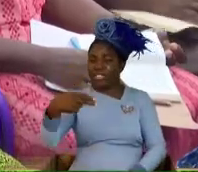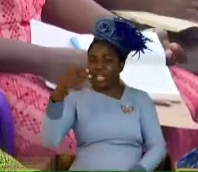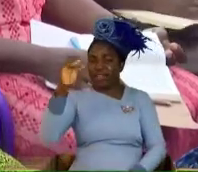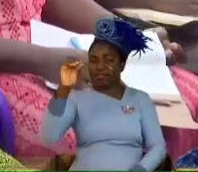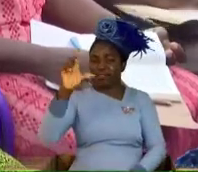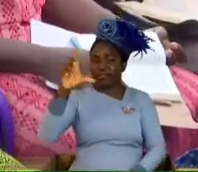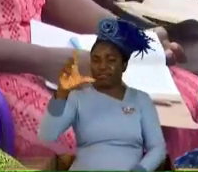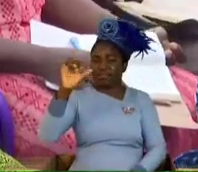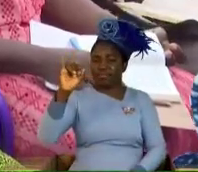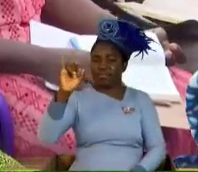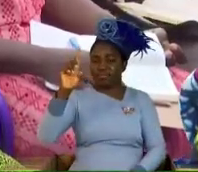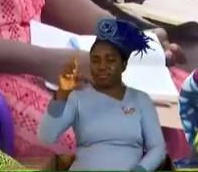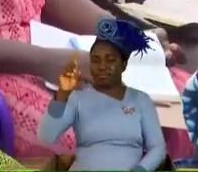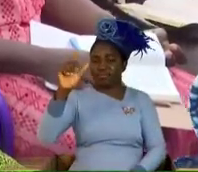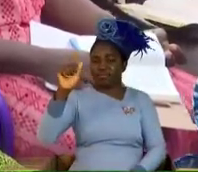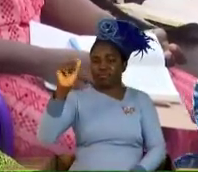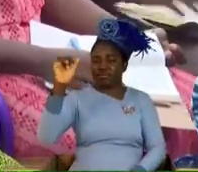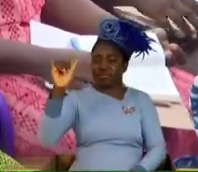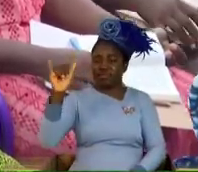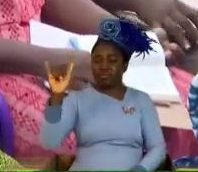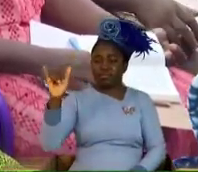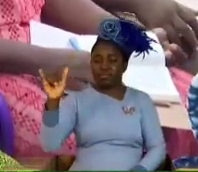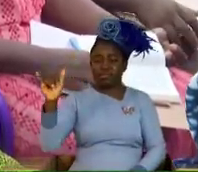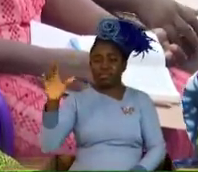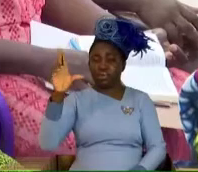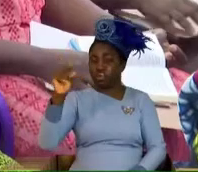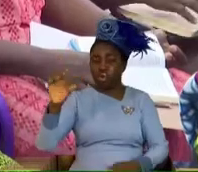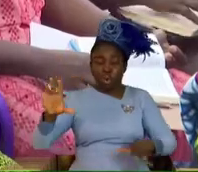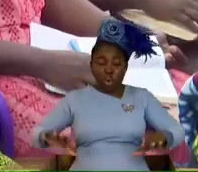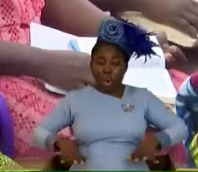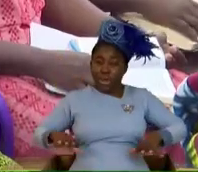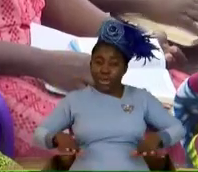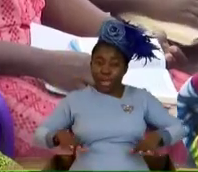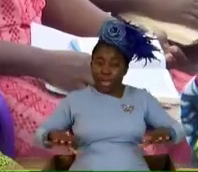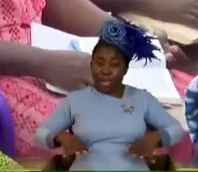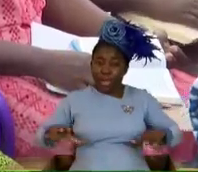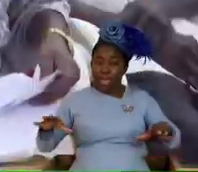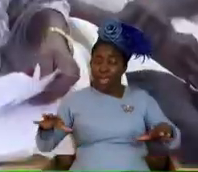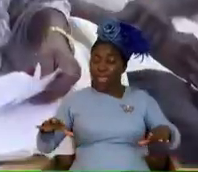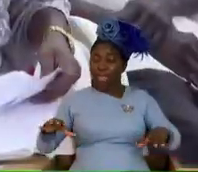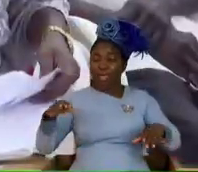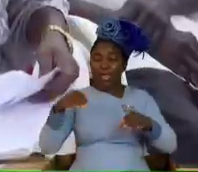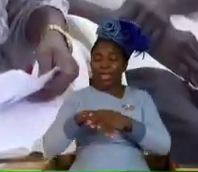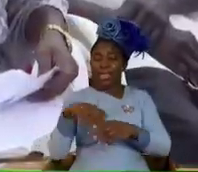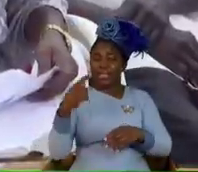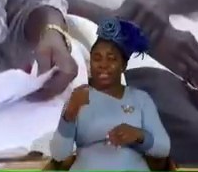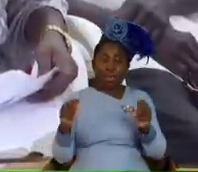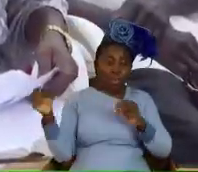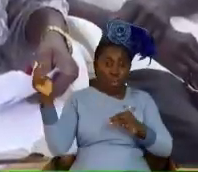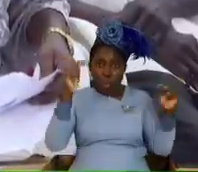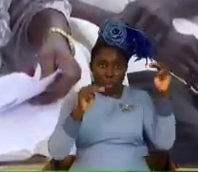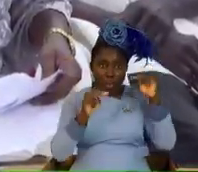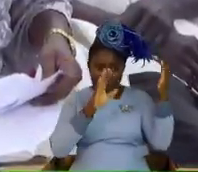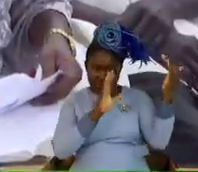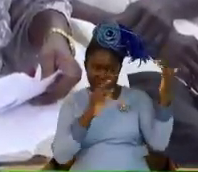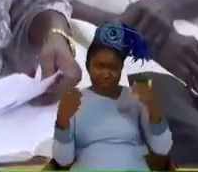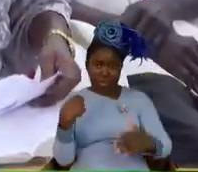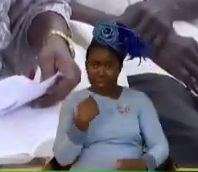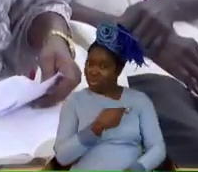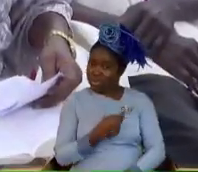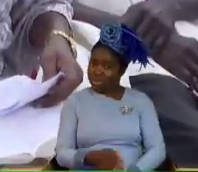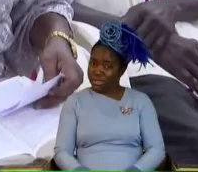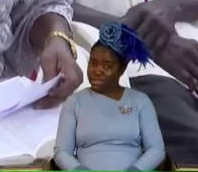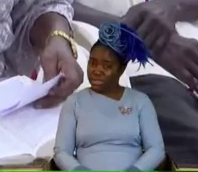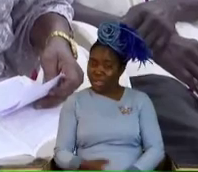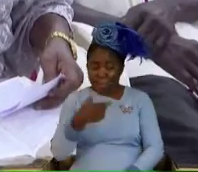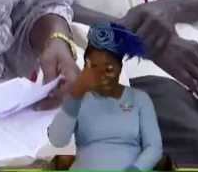the warfare before us. For that enemy is restless. But the Holy Spirit